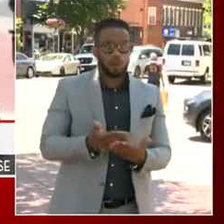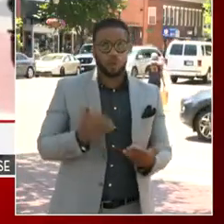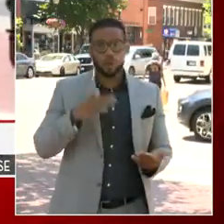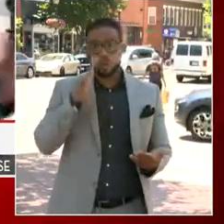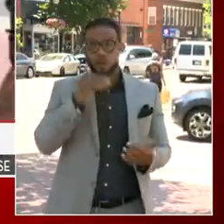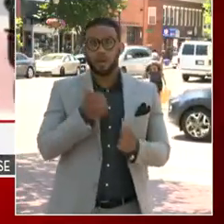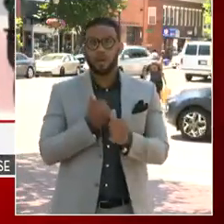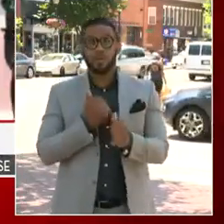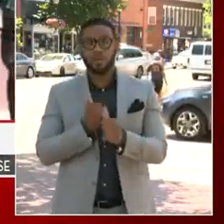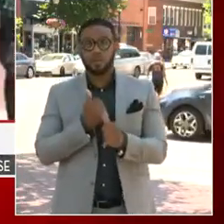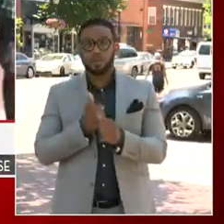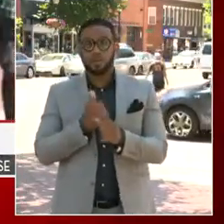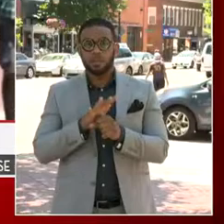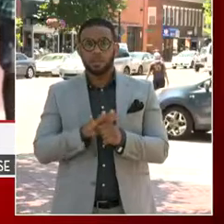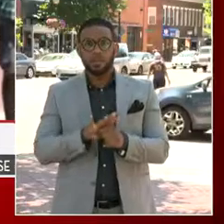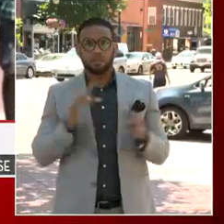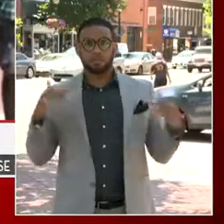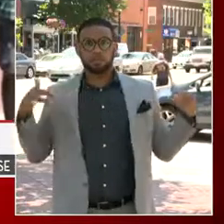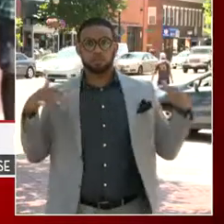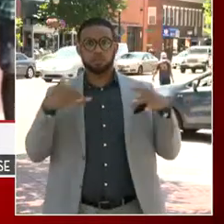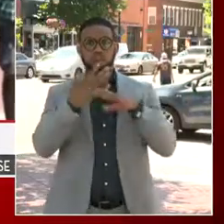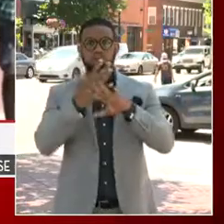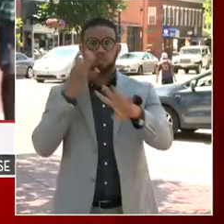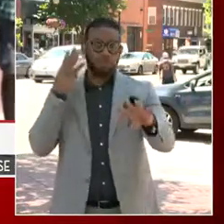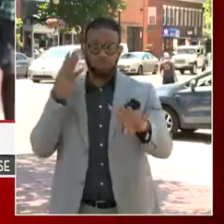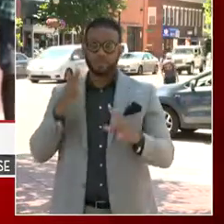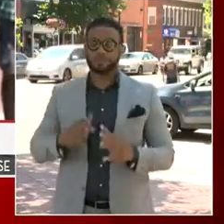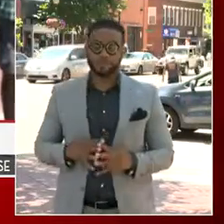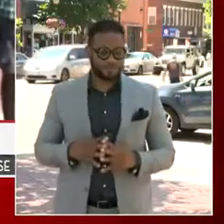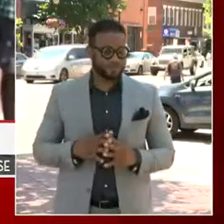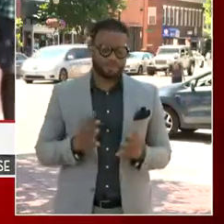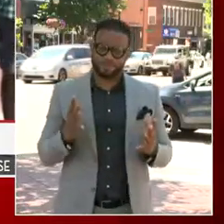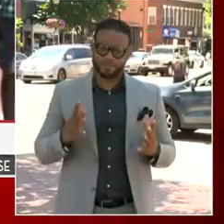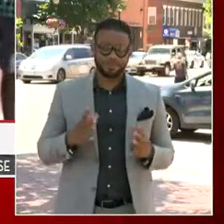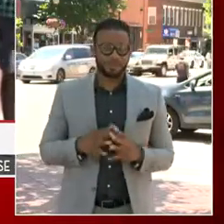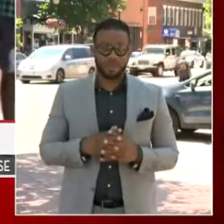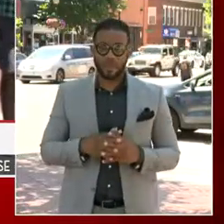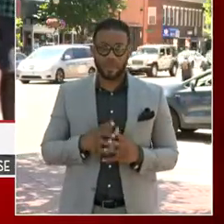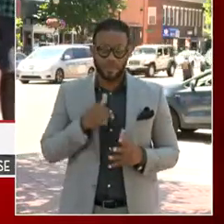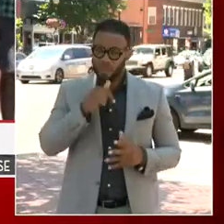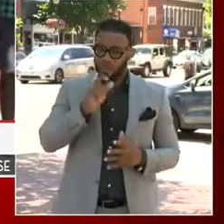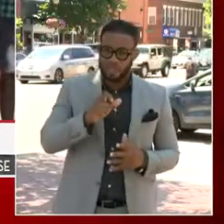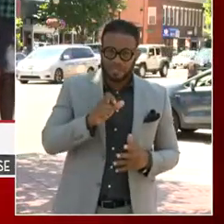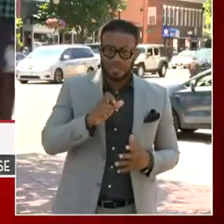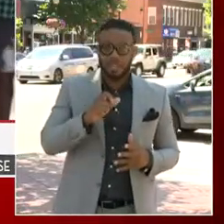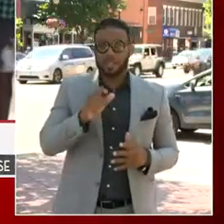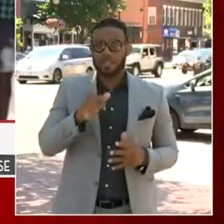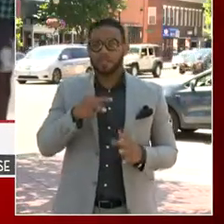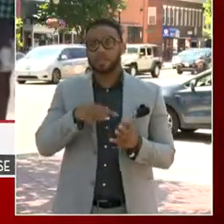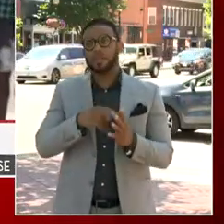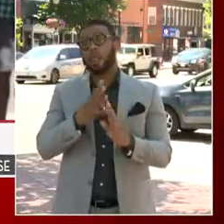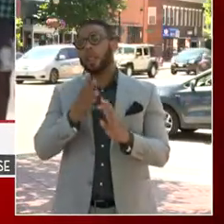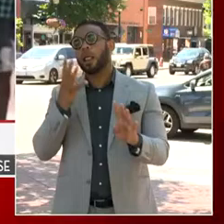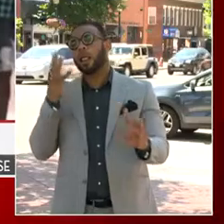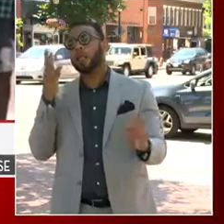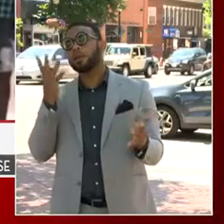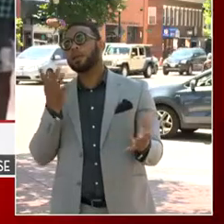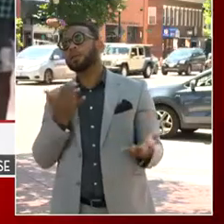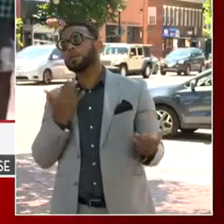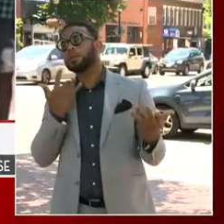will avoid a crush of people coming in to the centers and having to stand in